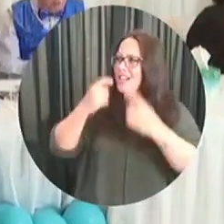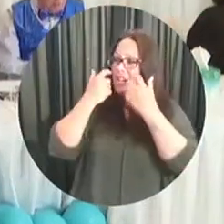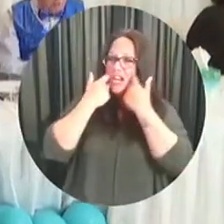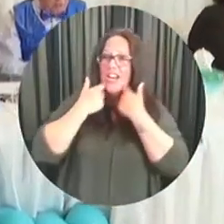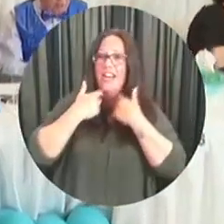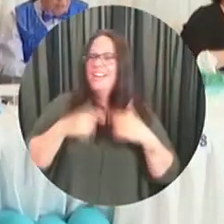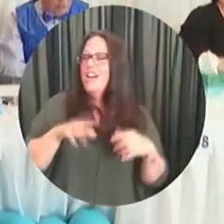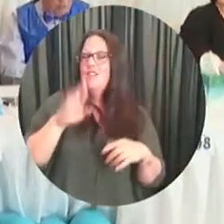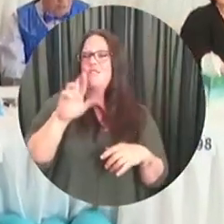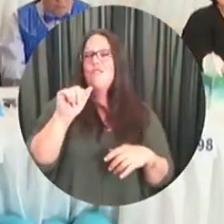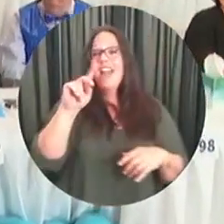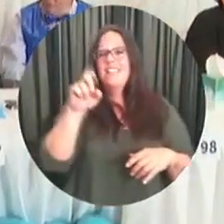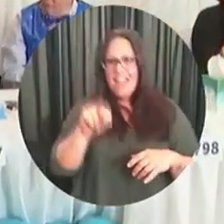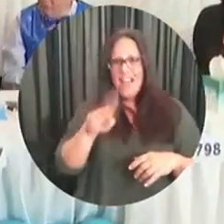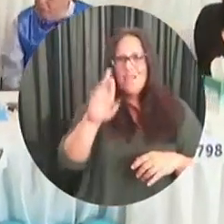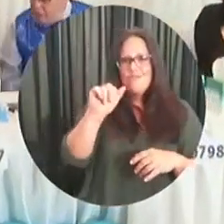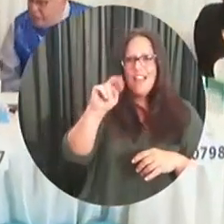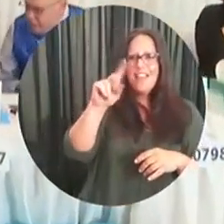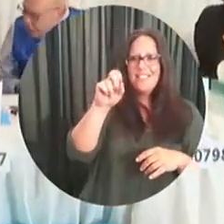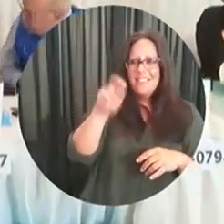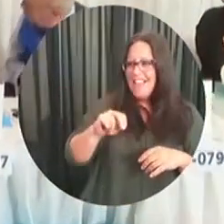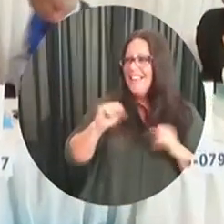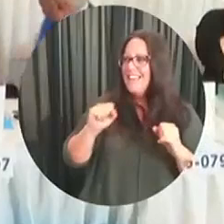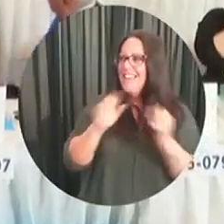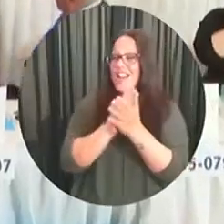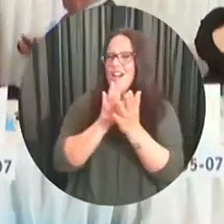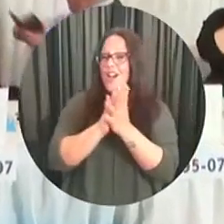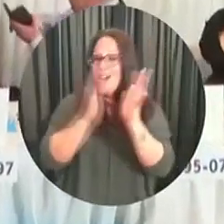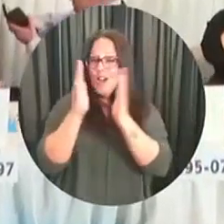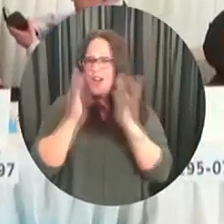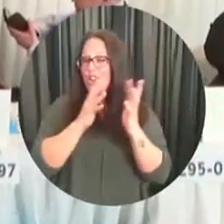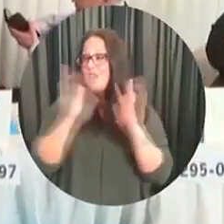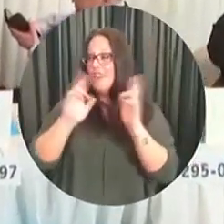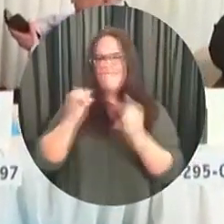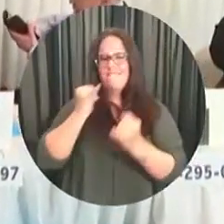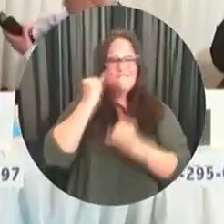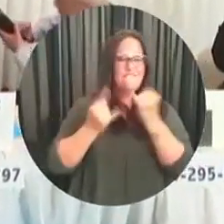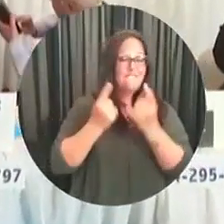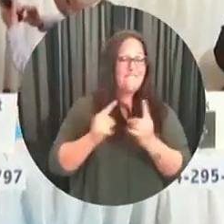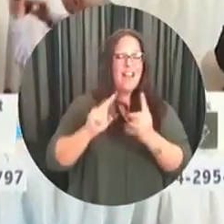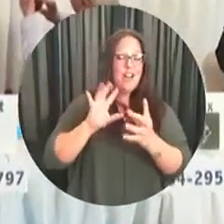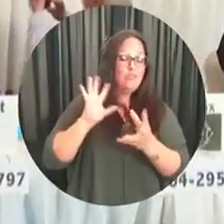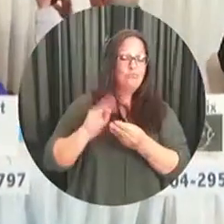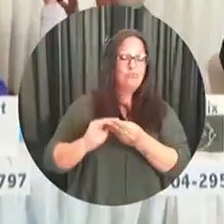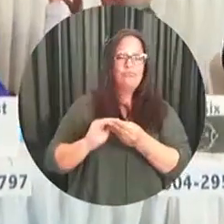Someone. Okay. A final tote. Here we go.